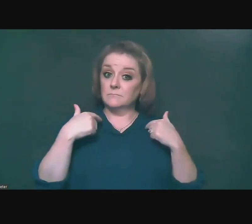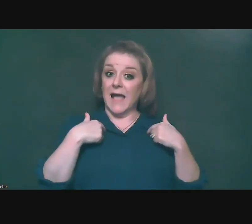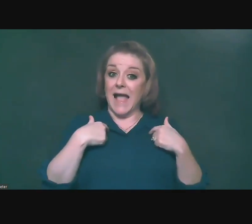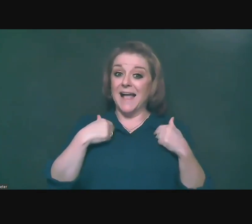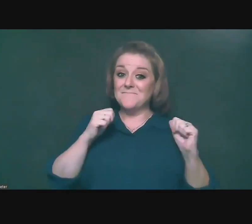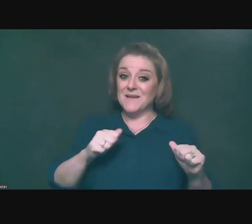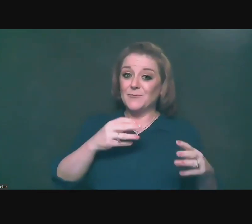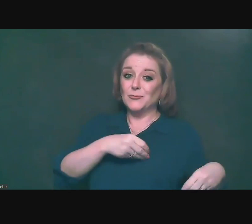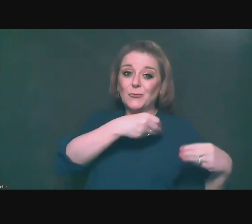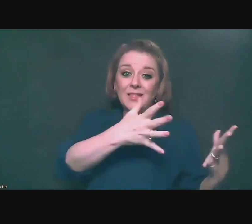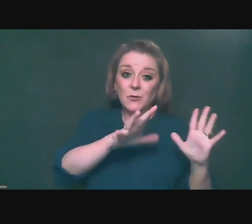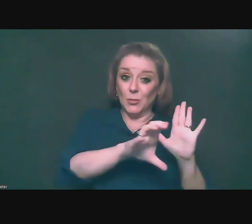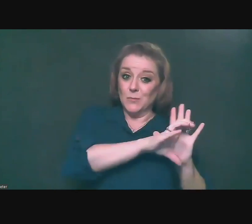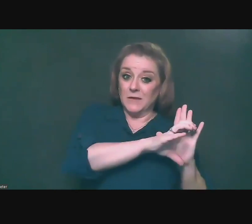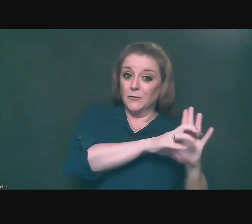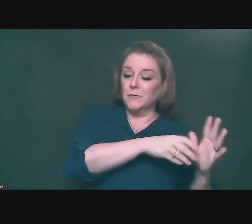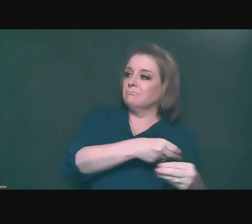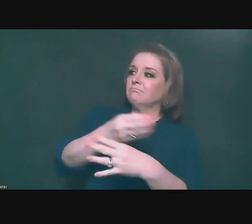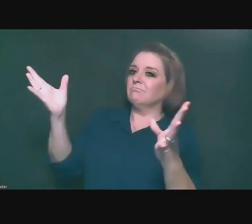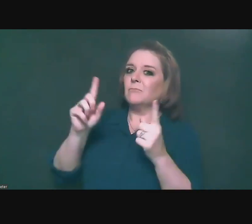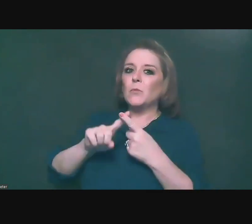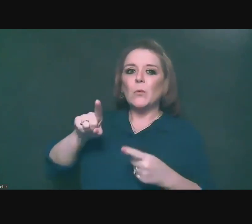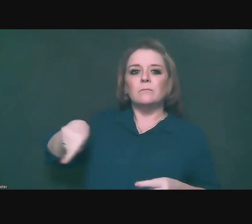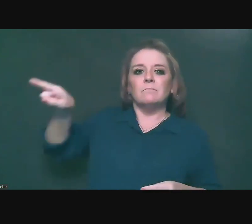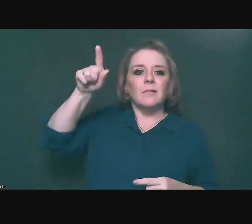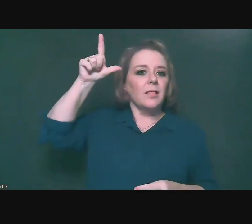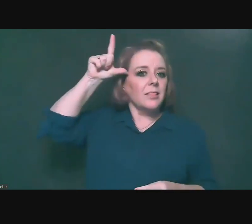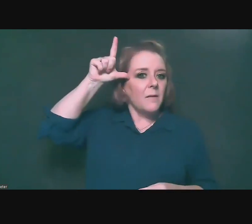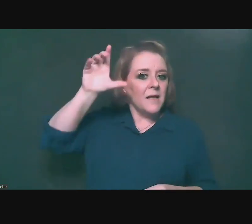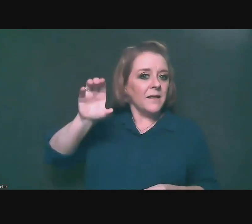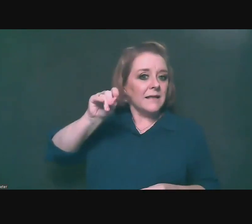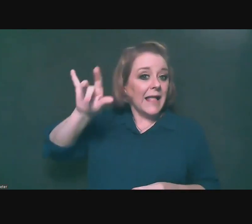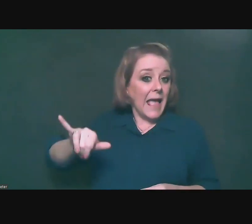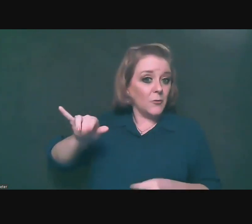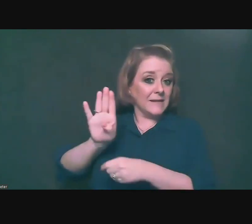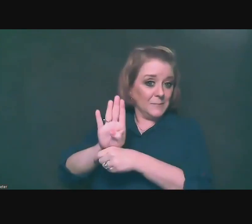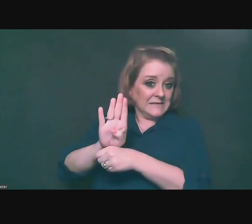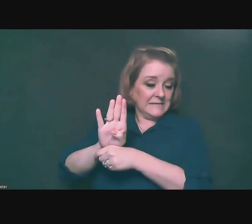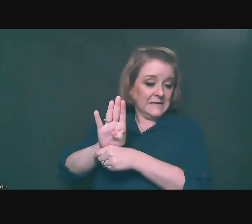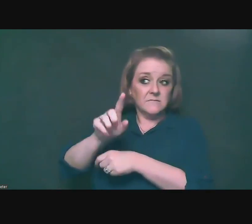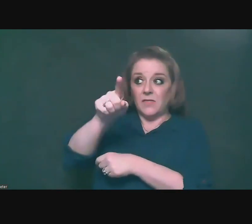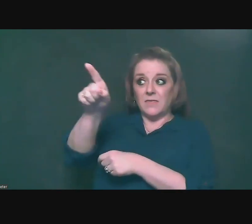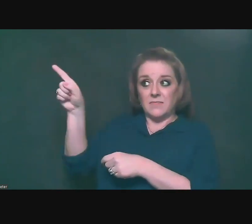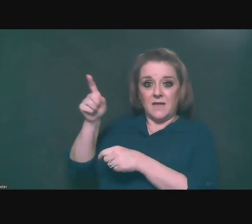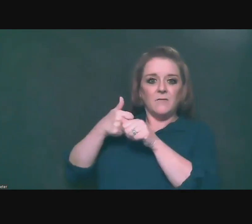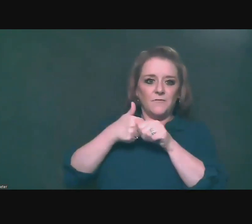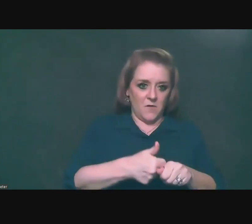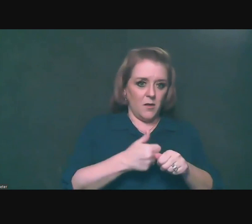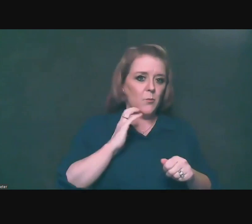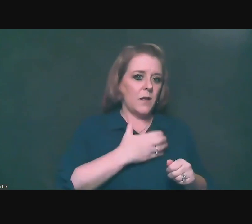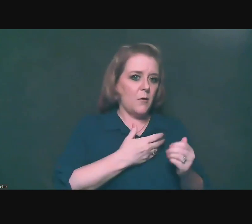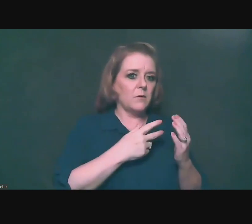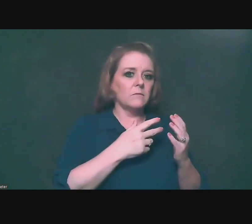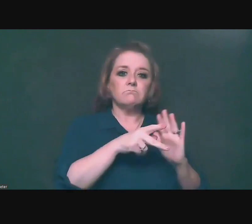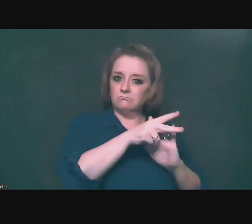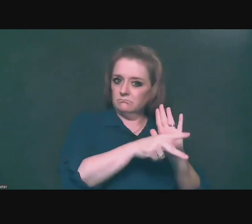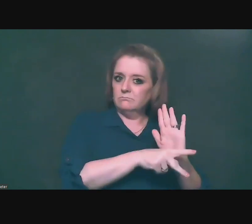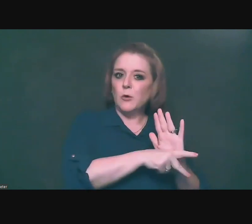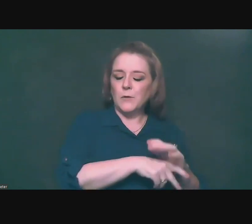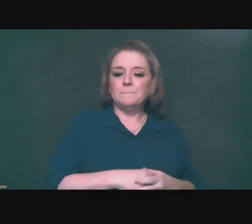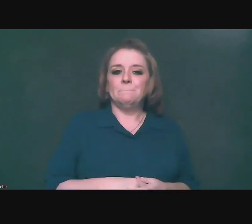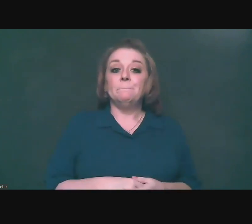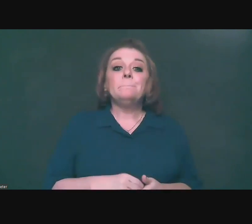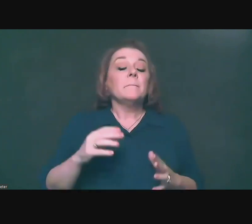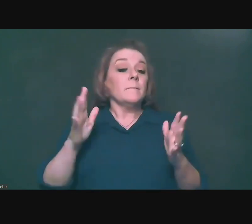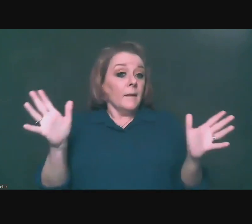businesses whose protocols have been approved by the health department. Let me encourage you first that if you're a business that has